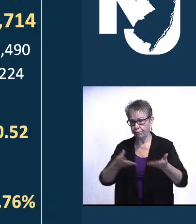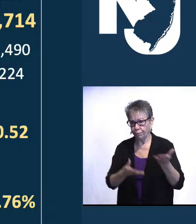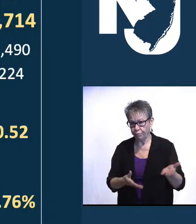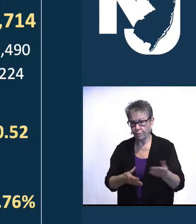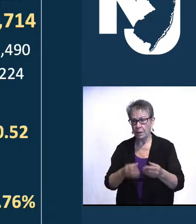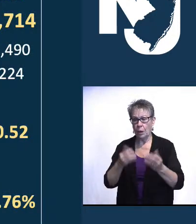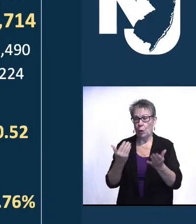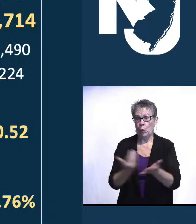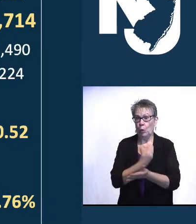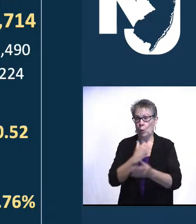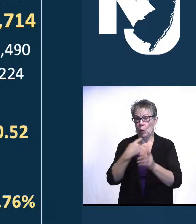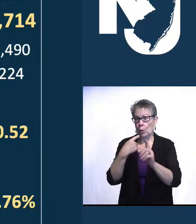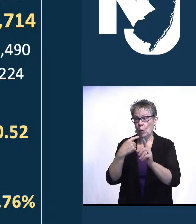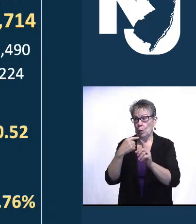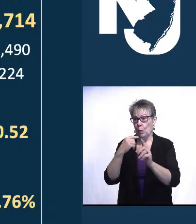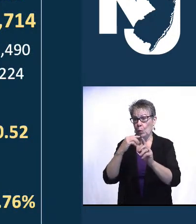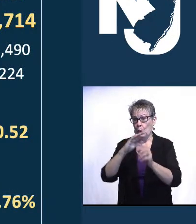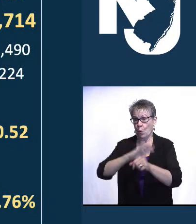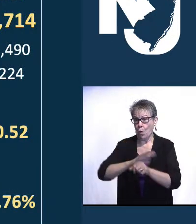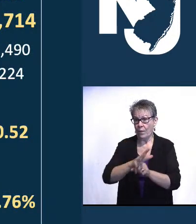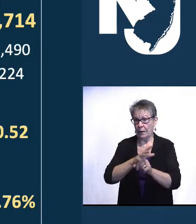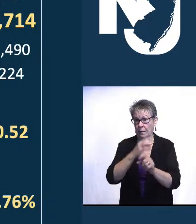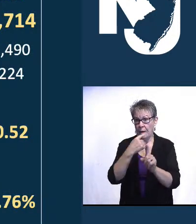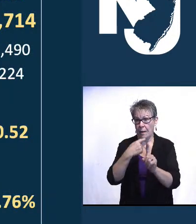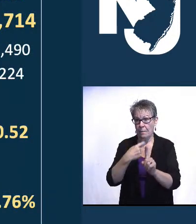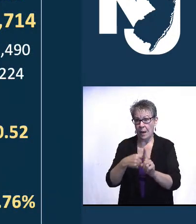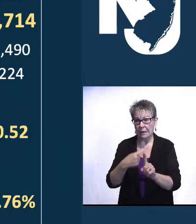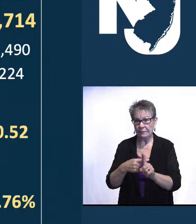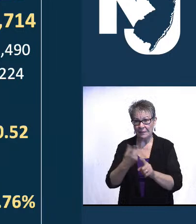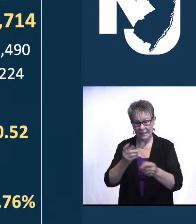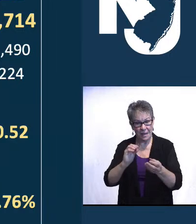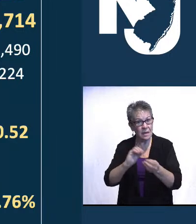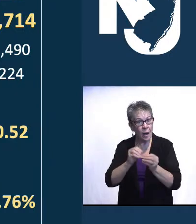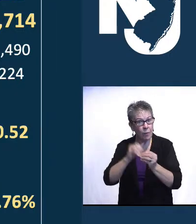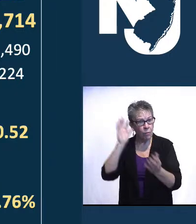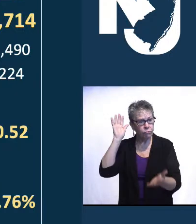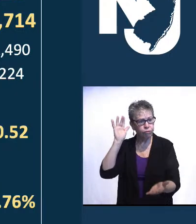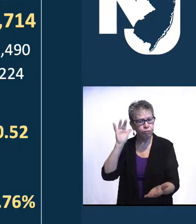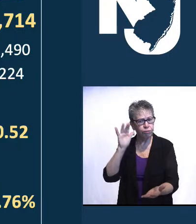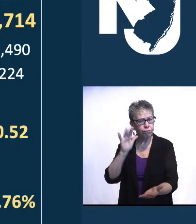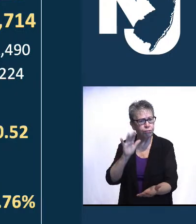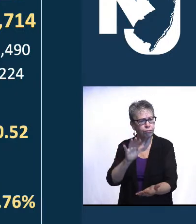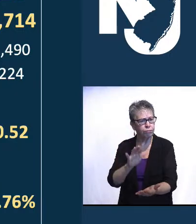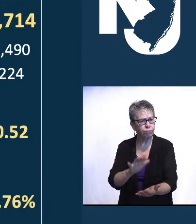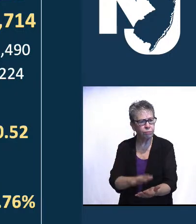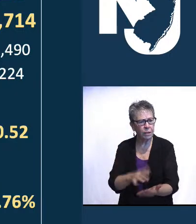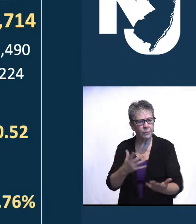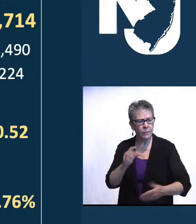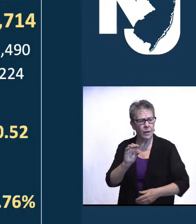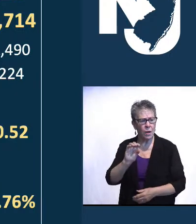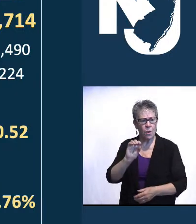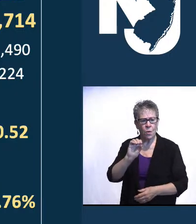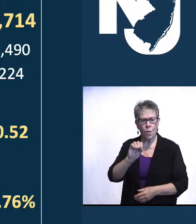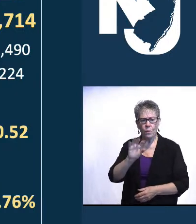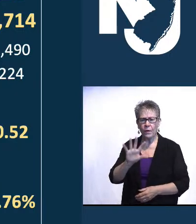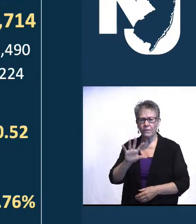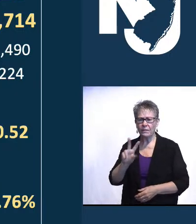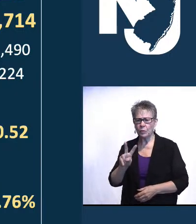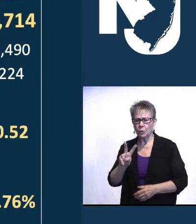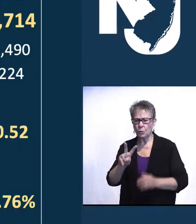transmission. Judy, how nice is it to see 0.5 something for seven in a row